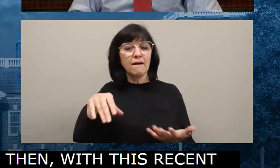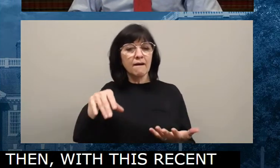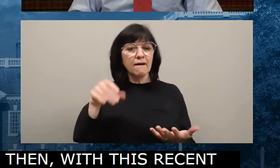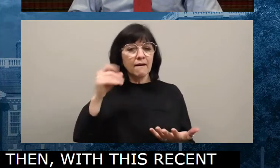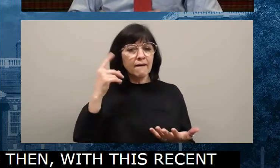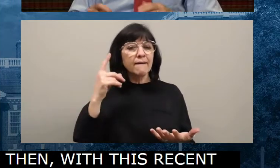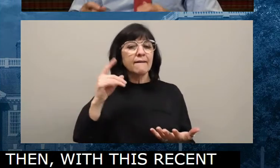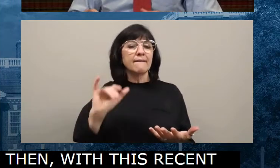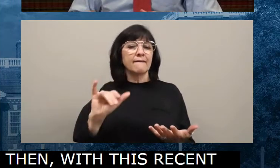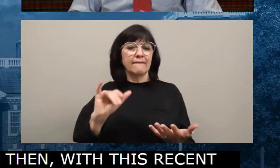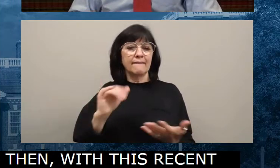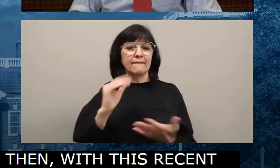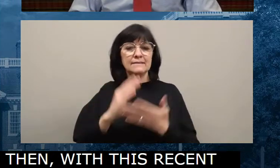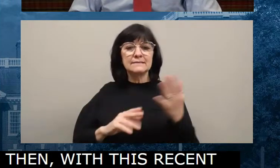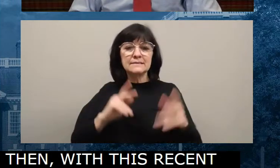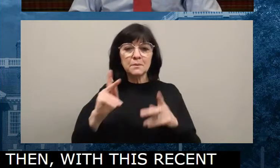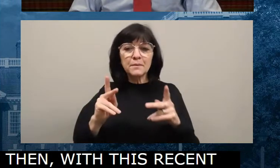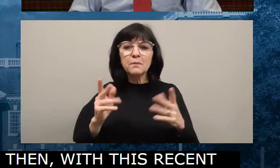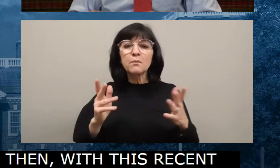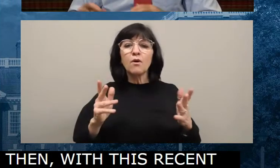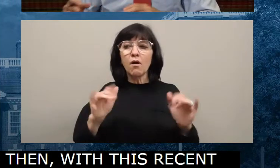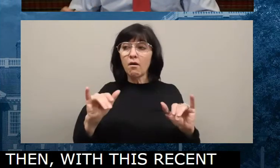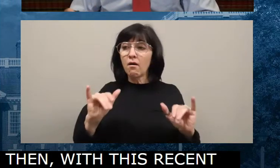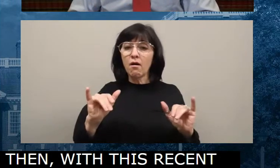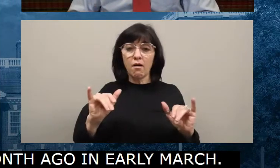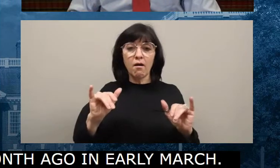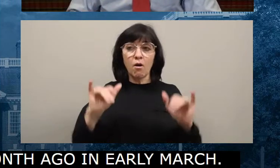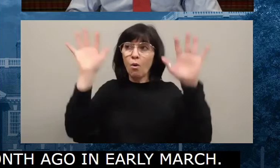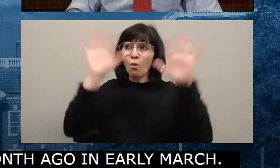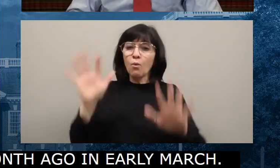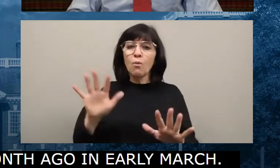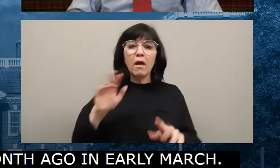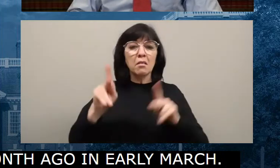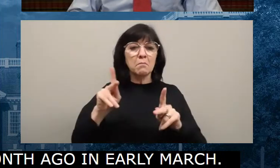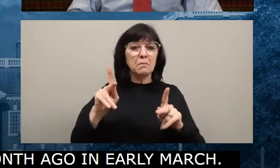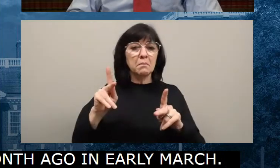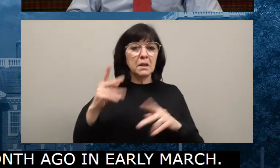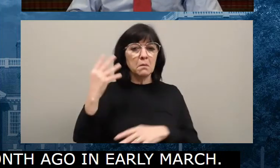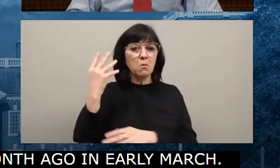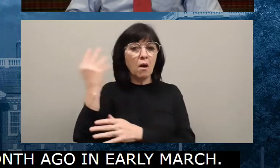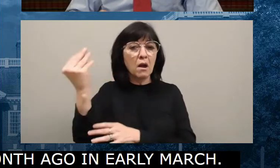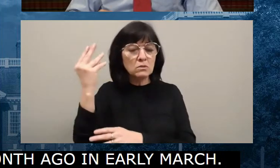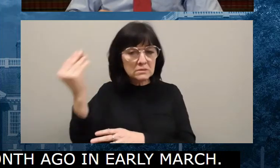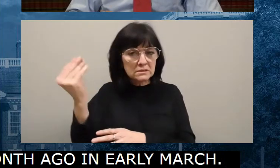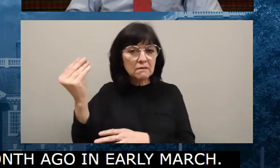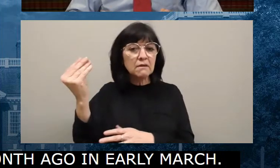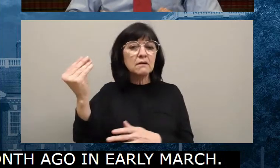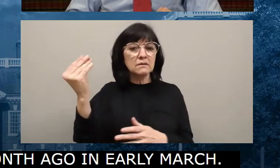from the holidays. Weather started getting nicer. People were moving outside, not as